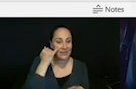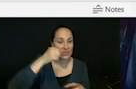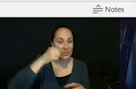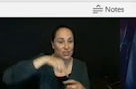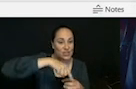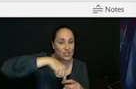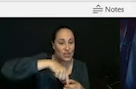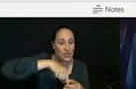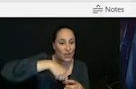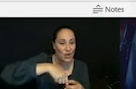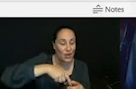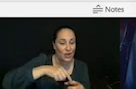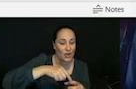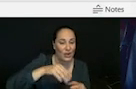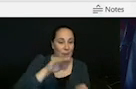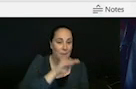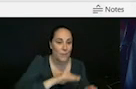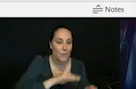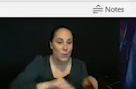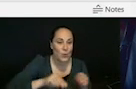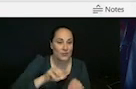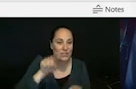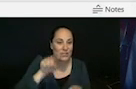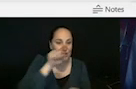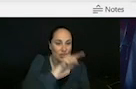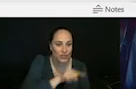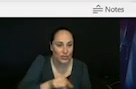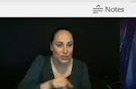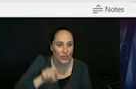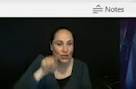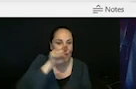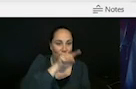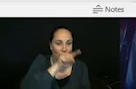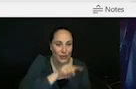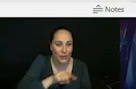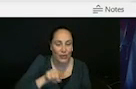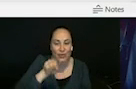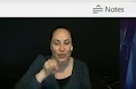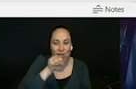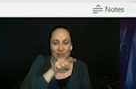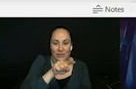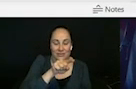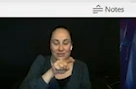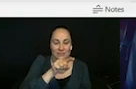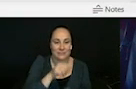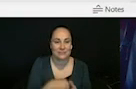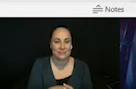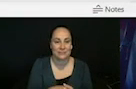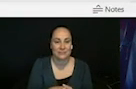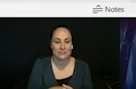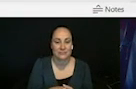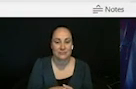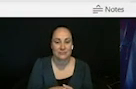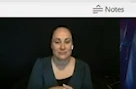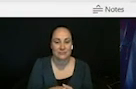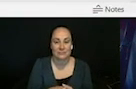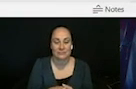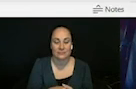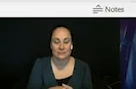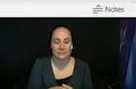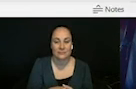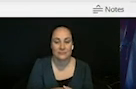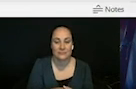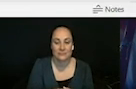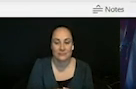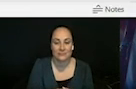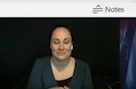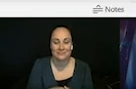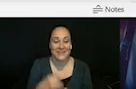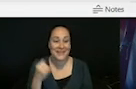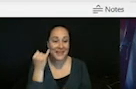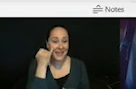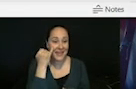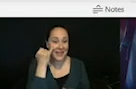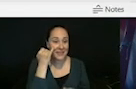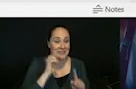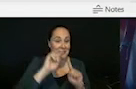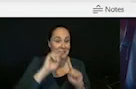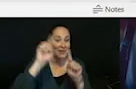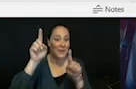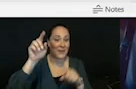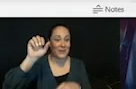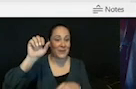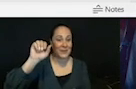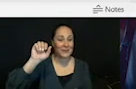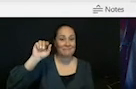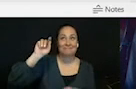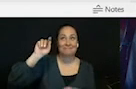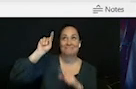swirls, right? You see these swirls. If you were ever to go to space, and I really hope all of us get that opportunity someday,